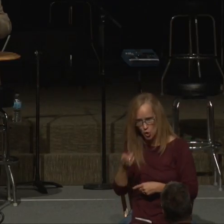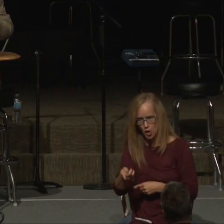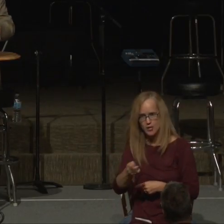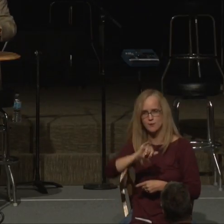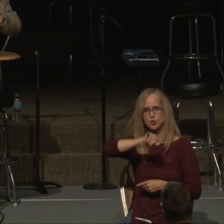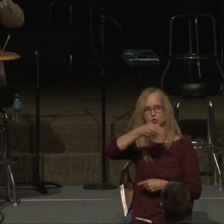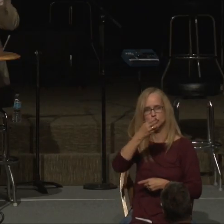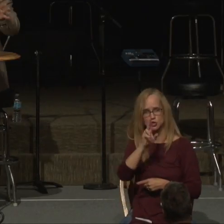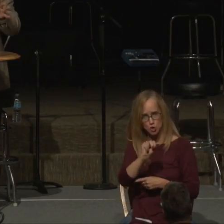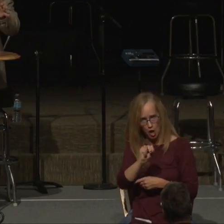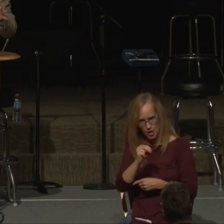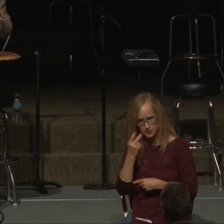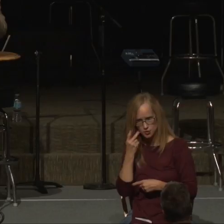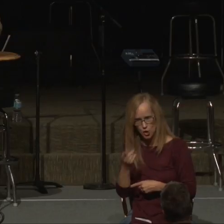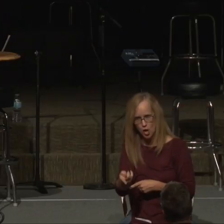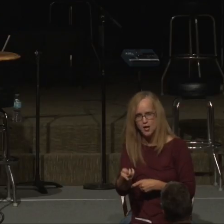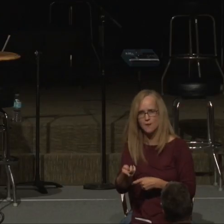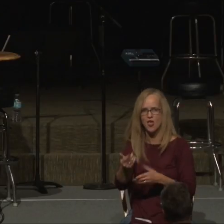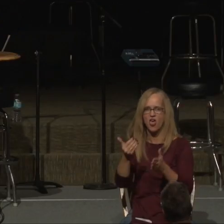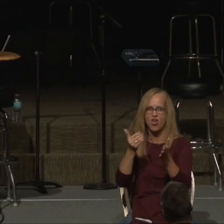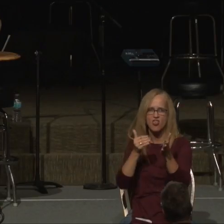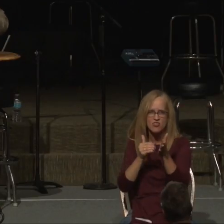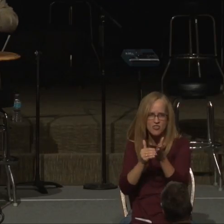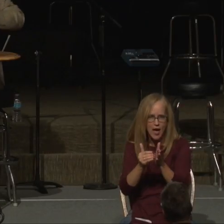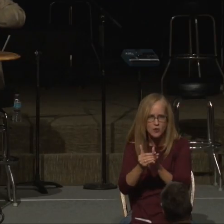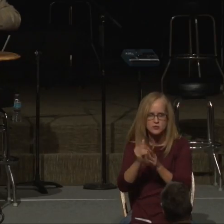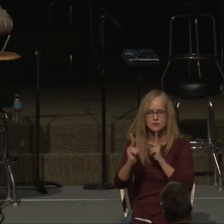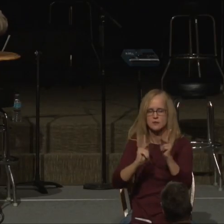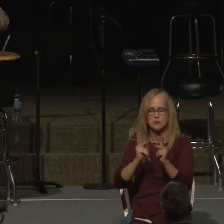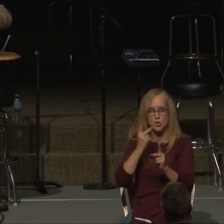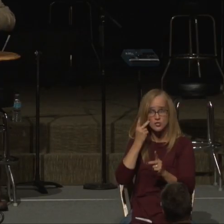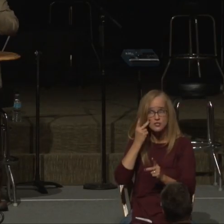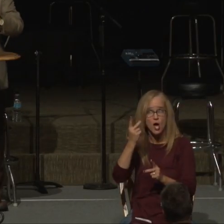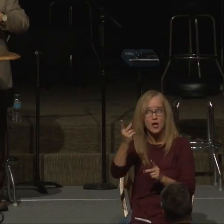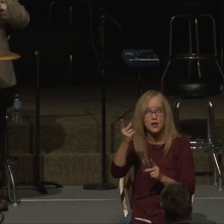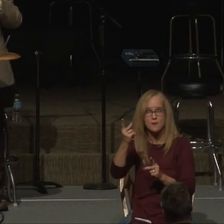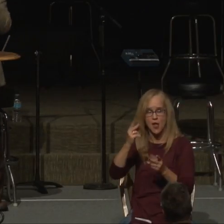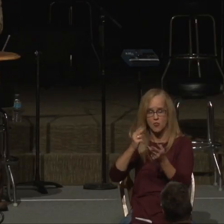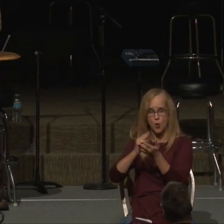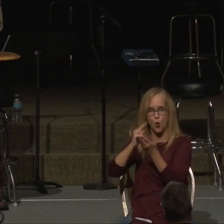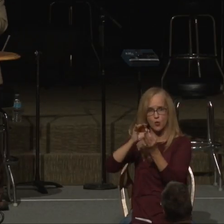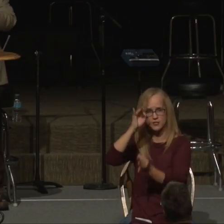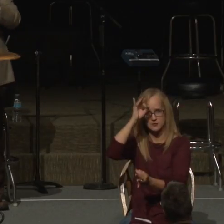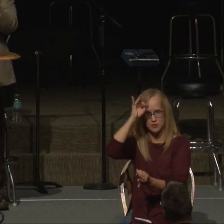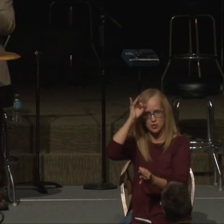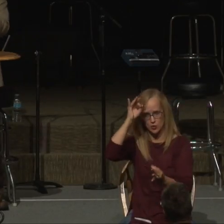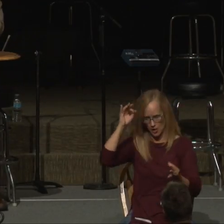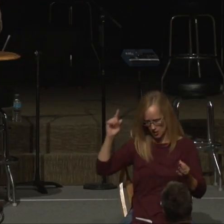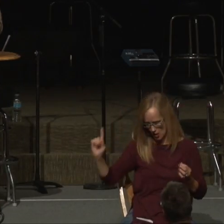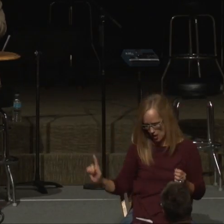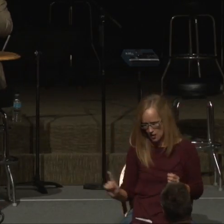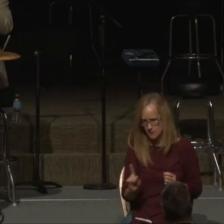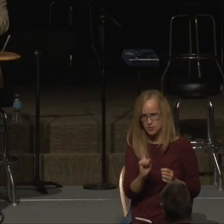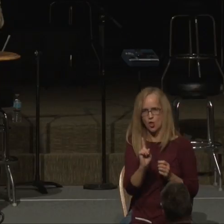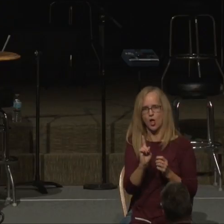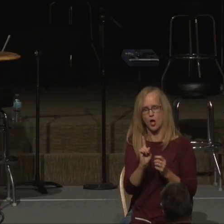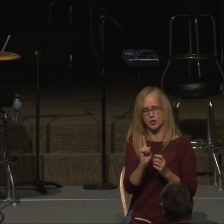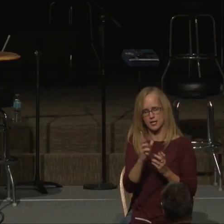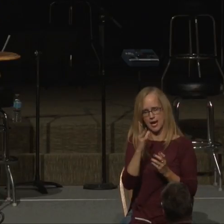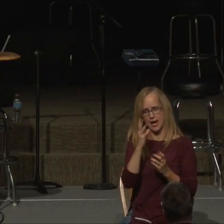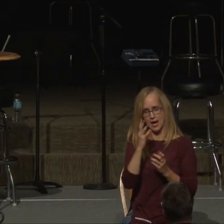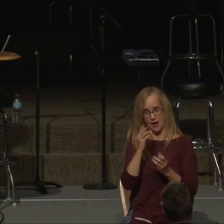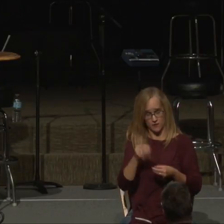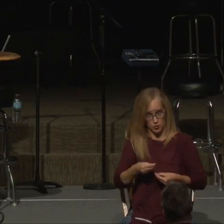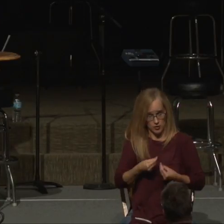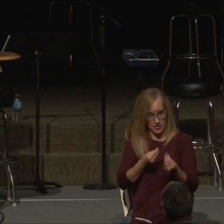John saw him, thousands of people saw him, and the Holy Spirit comes along after giving that revelatory light and then